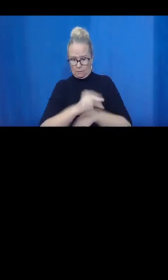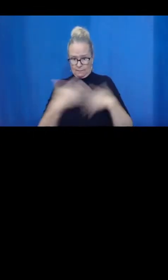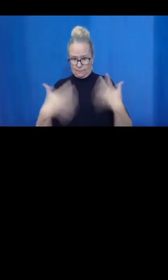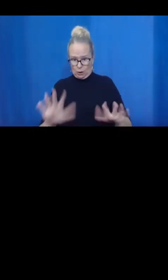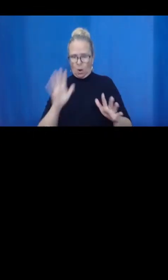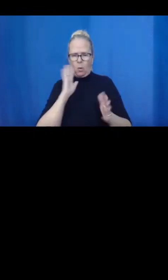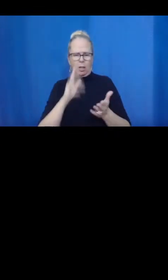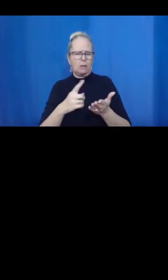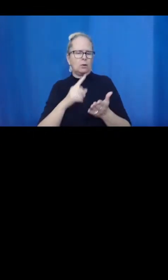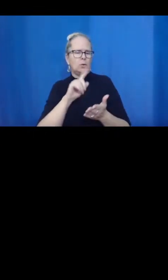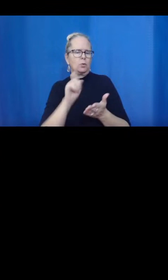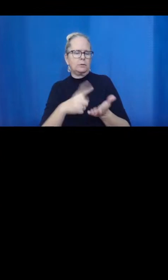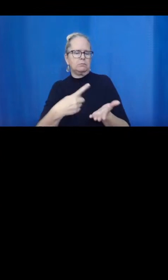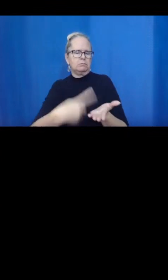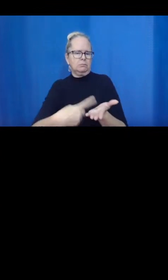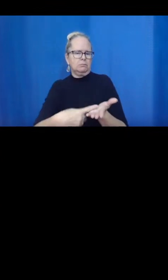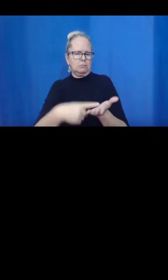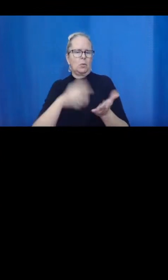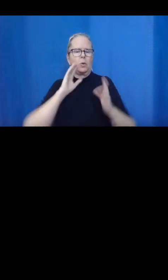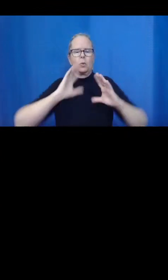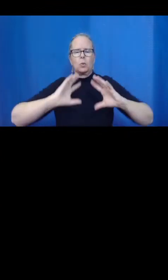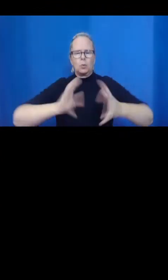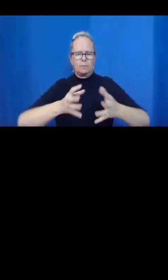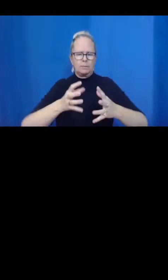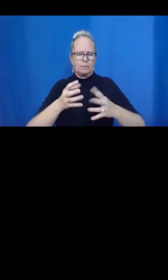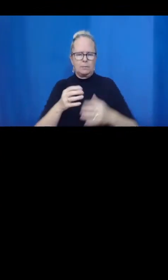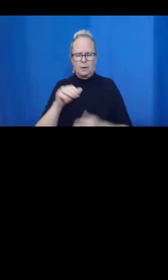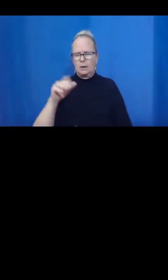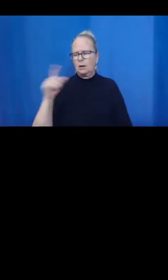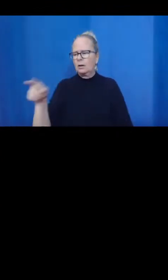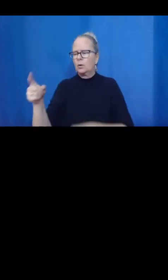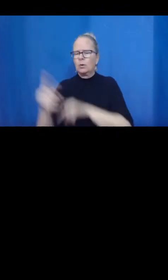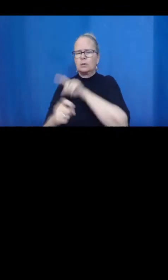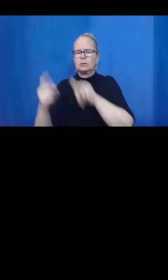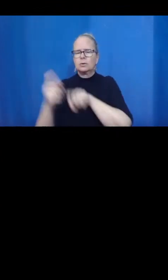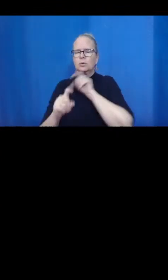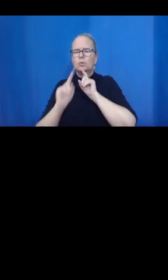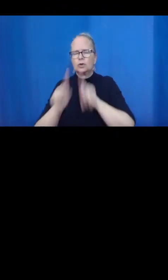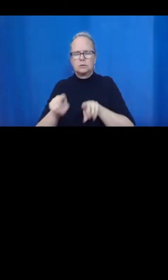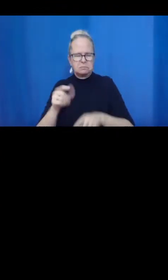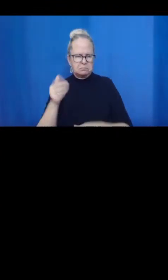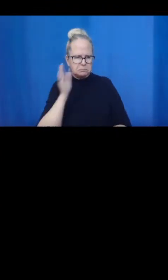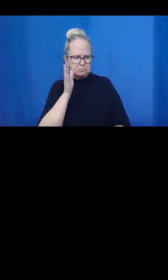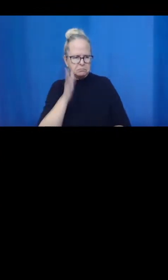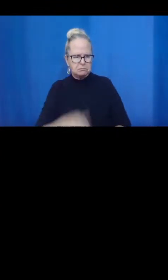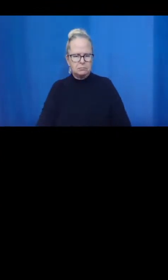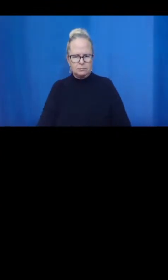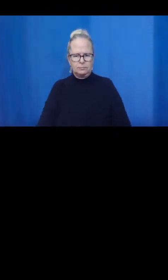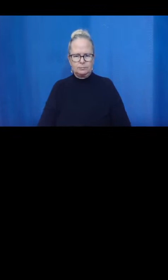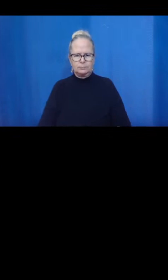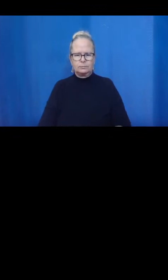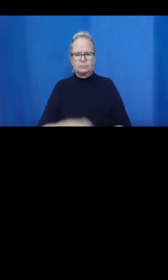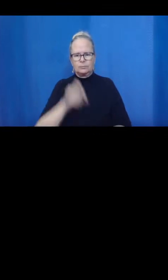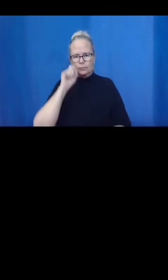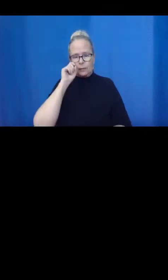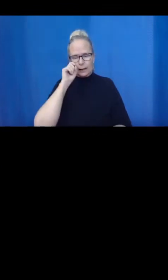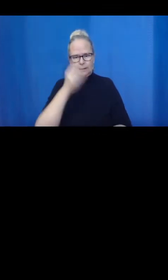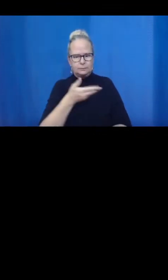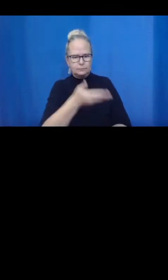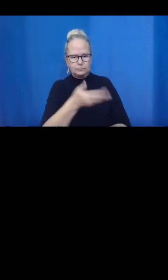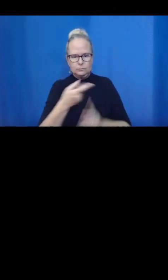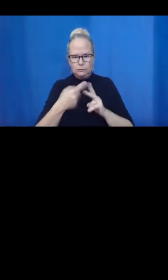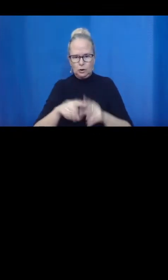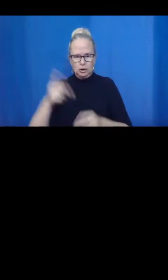Anthea Peters. I am a hematologist at the Cross Cancer Institute in Edmonton. So I treat patients